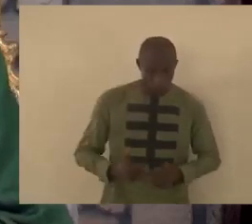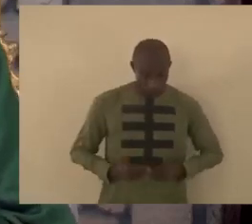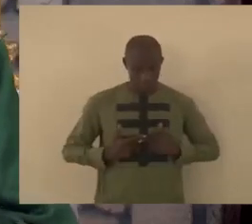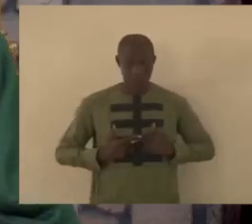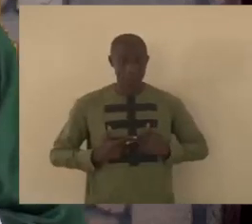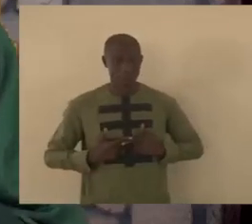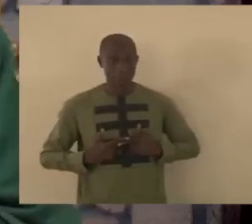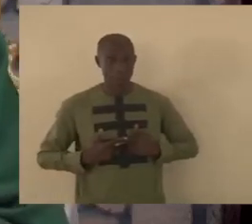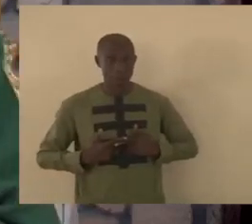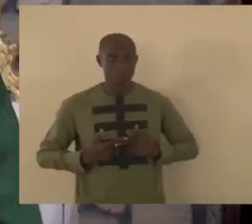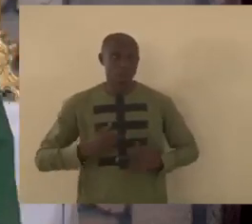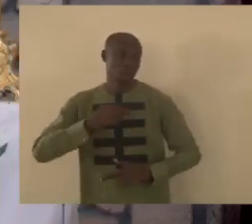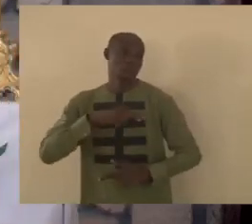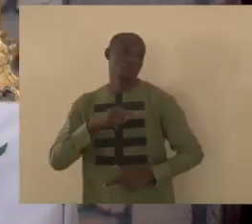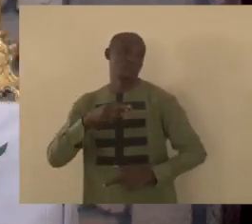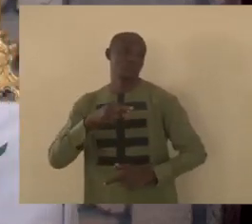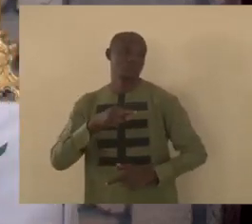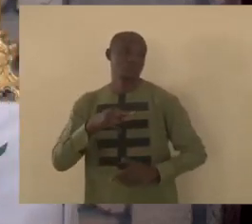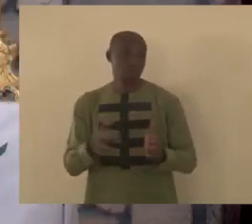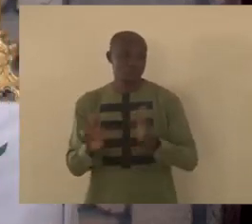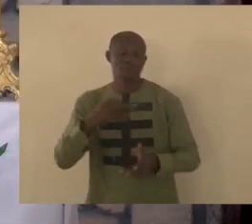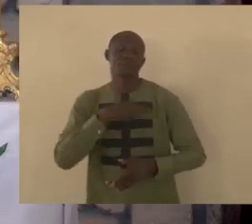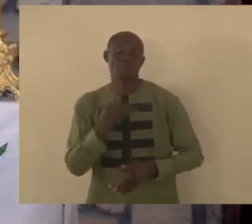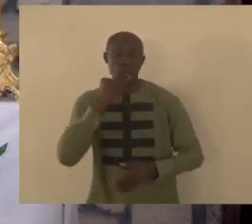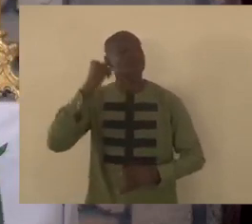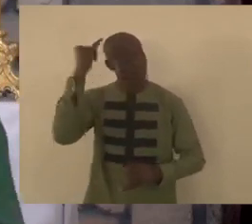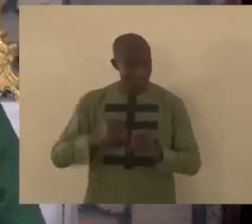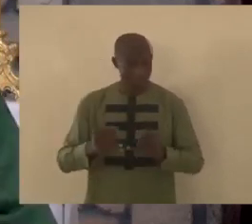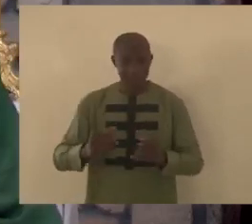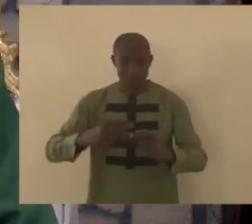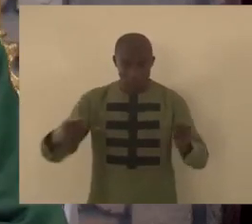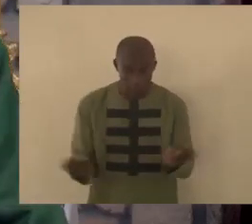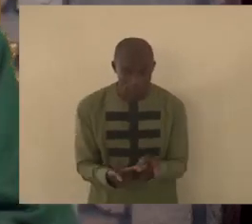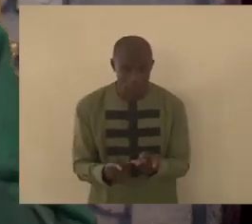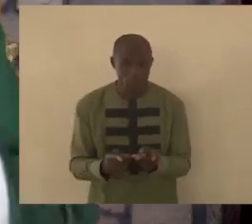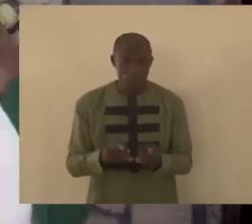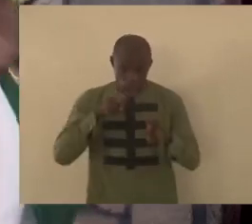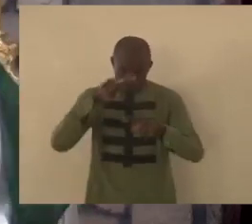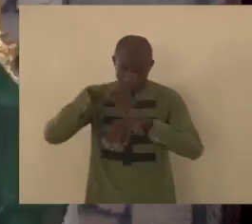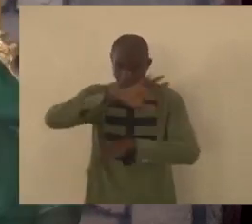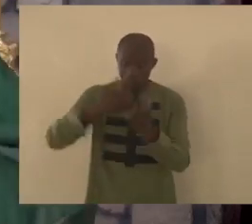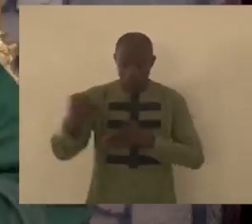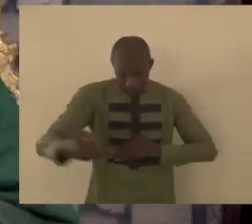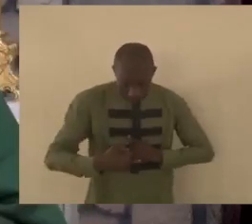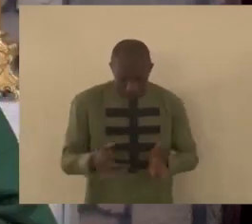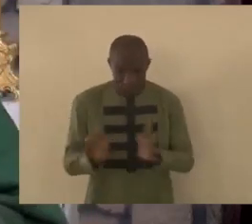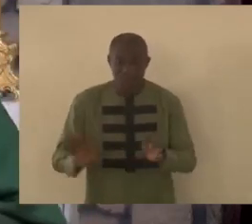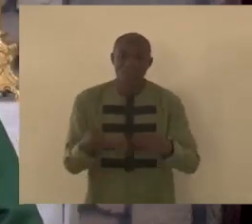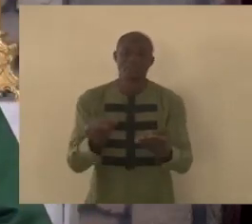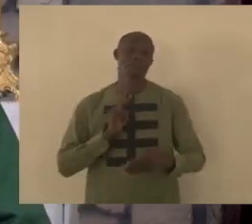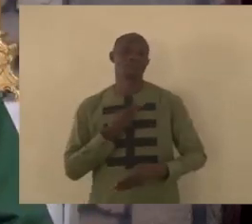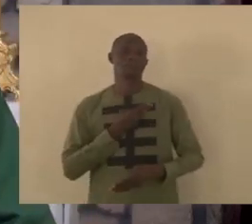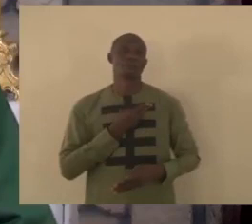life of convenience, Christianity is the last place to look for that kind of life. Why? Because look at all the invitation that Jesus gives